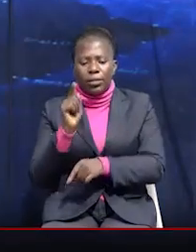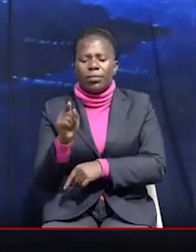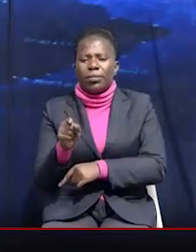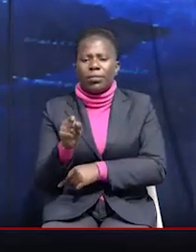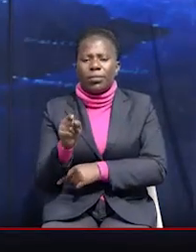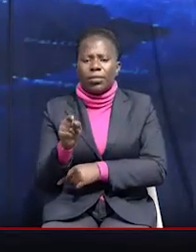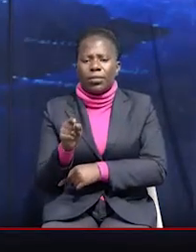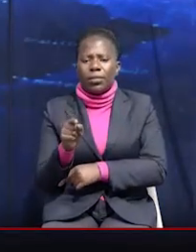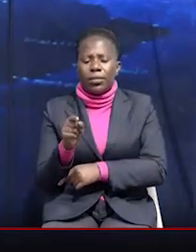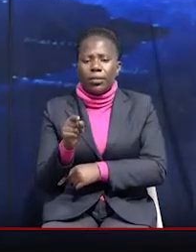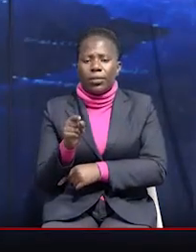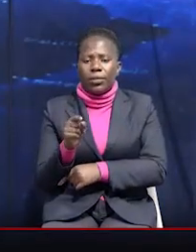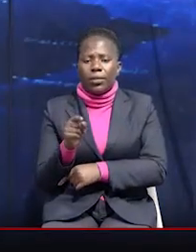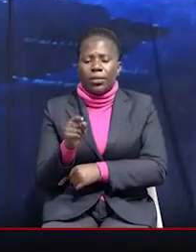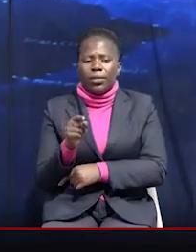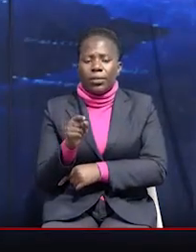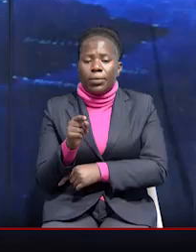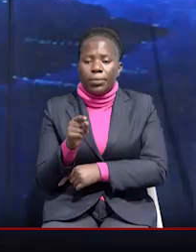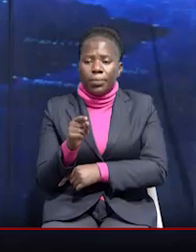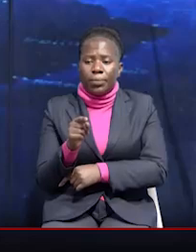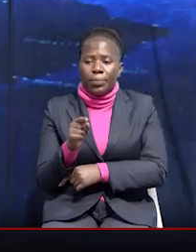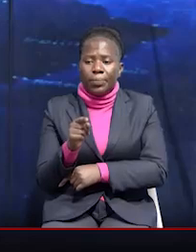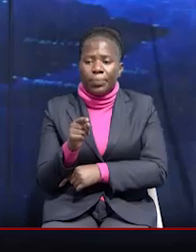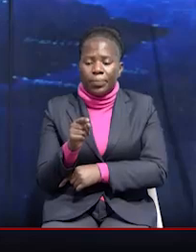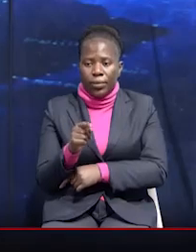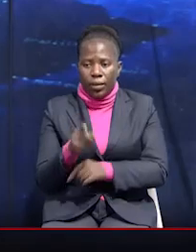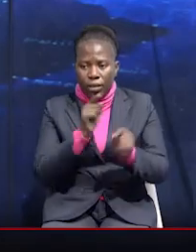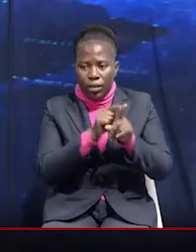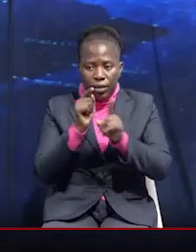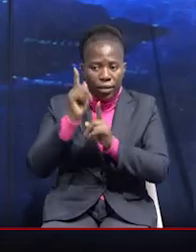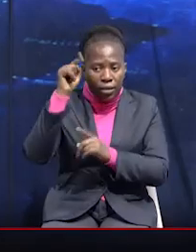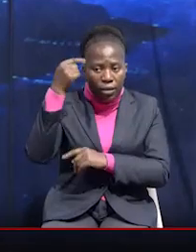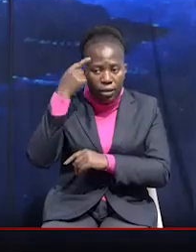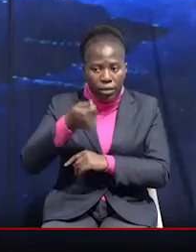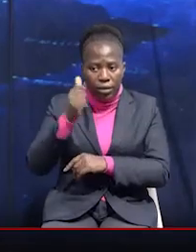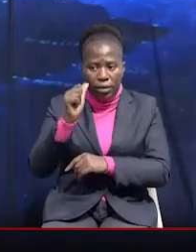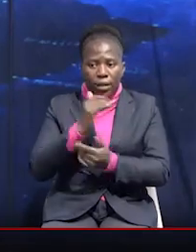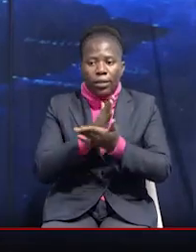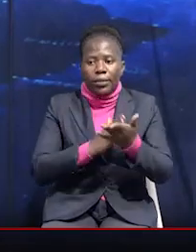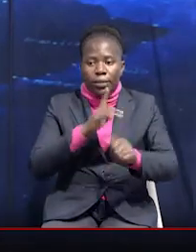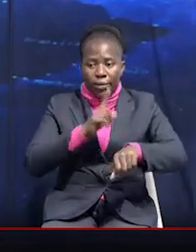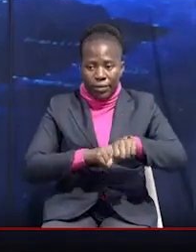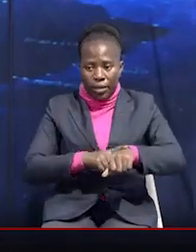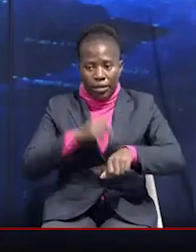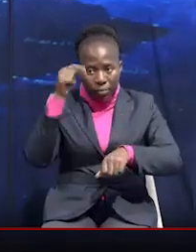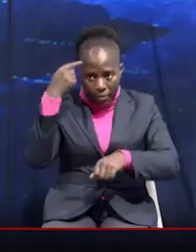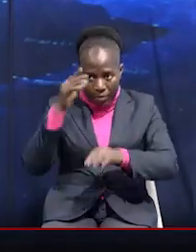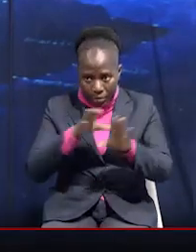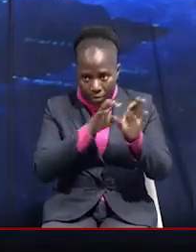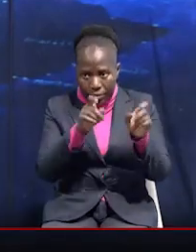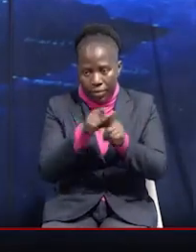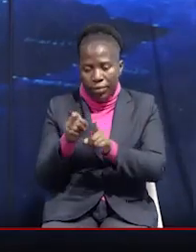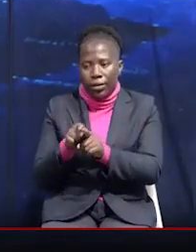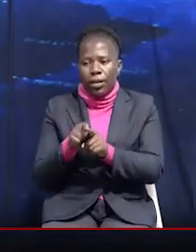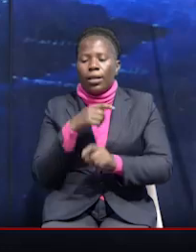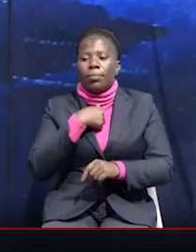the whole component, even with the government itself. Sometimes the government tend to do the same. So what I'm trying to